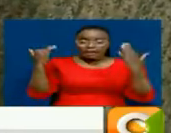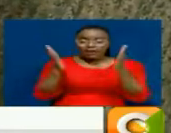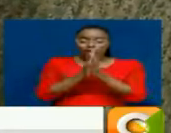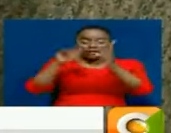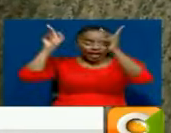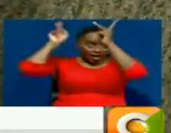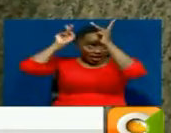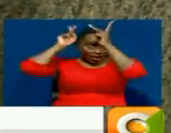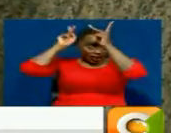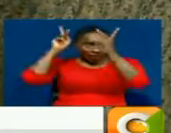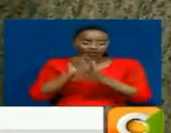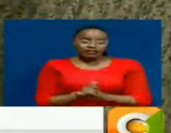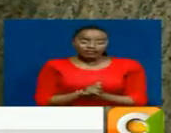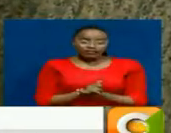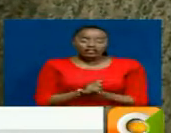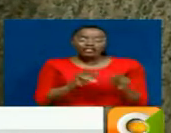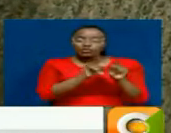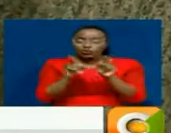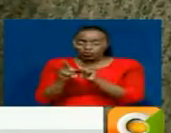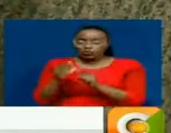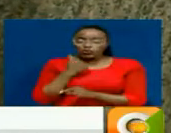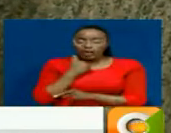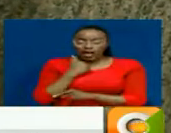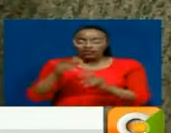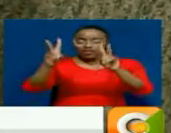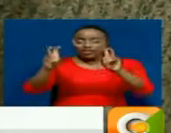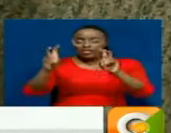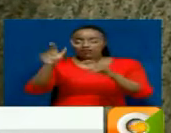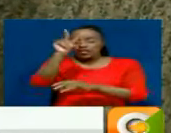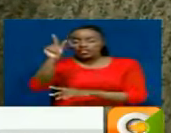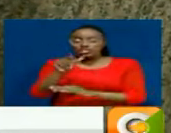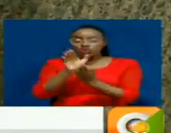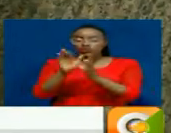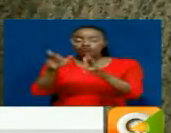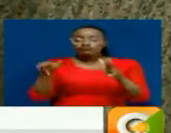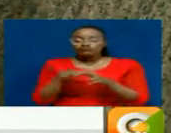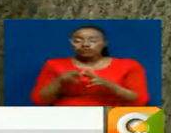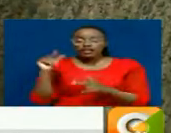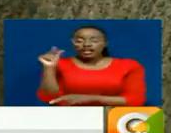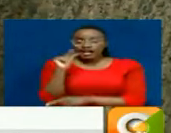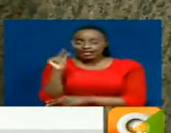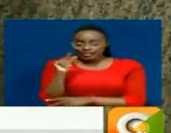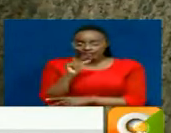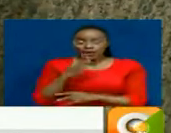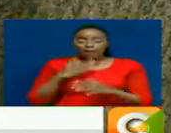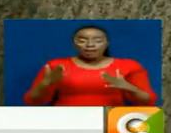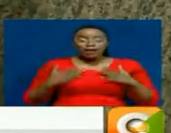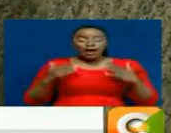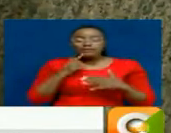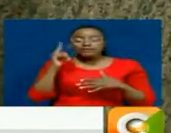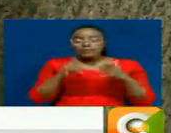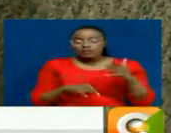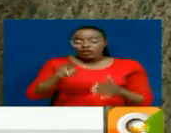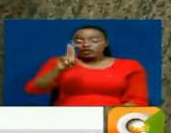and Kakamega. And there is also the issue of the regional store in Garissa. And I'm glad to note